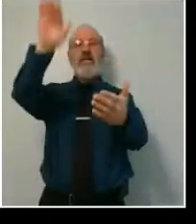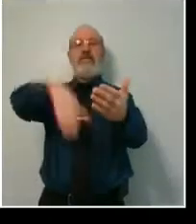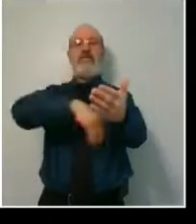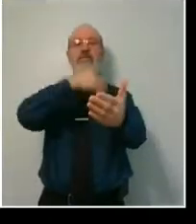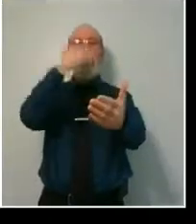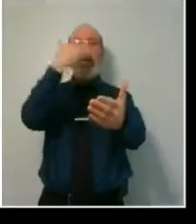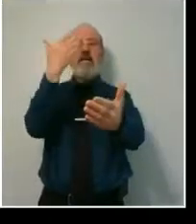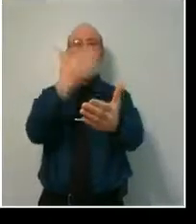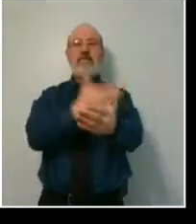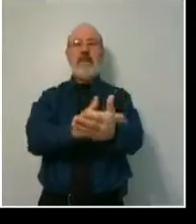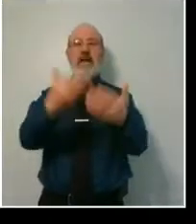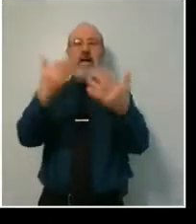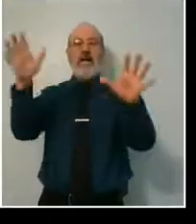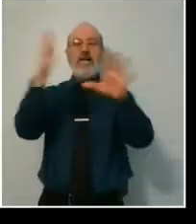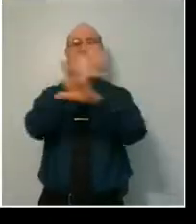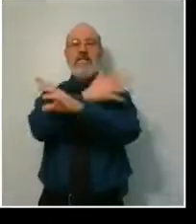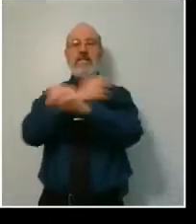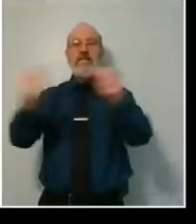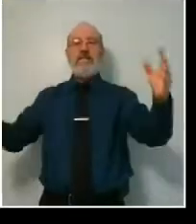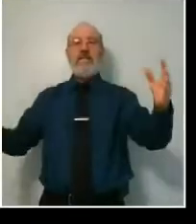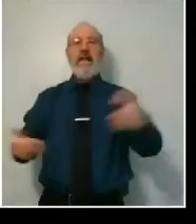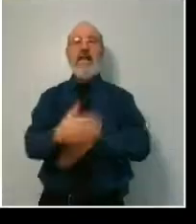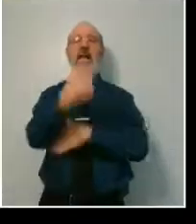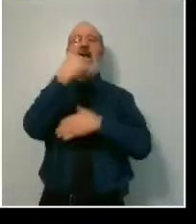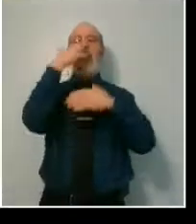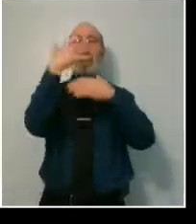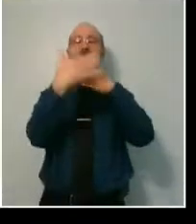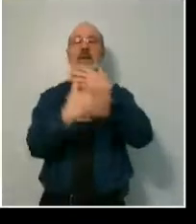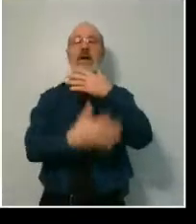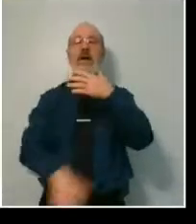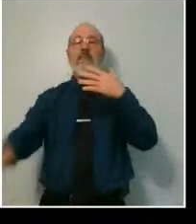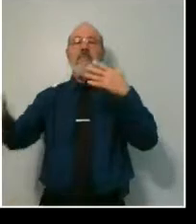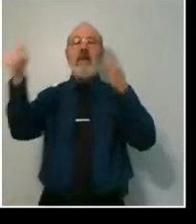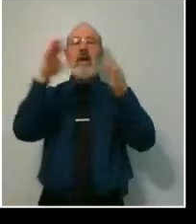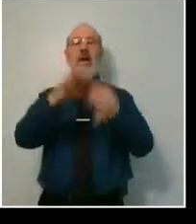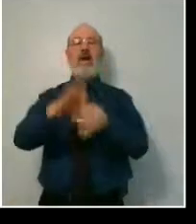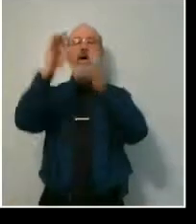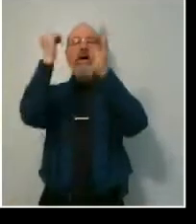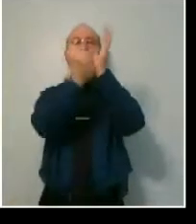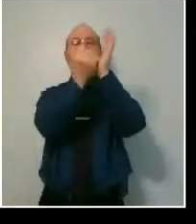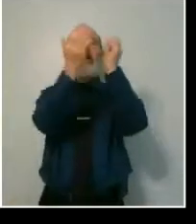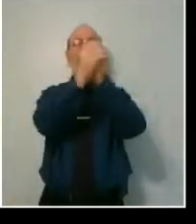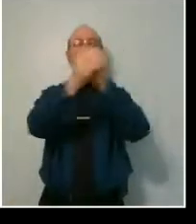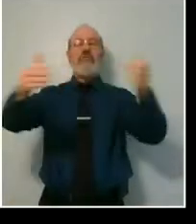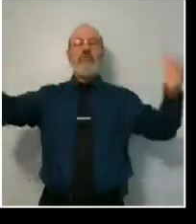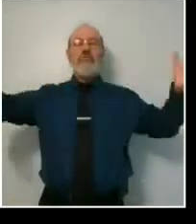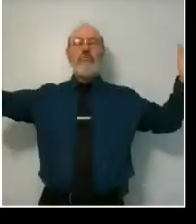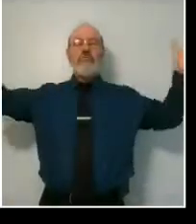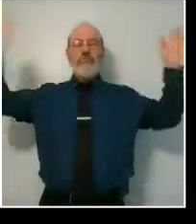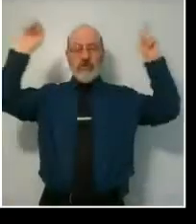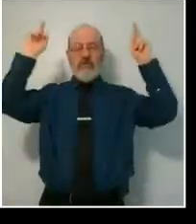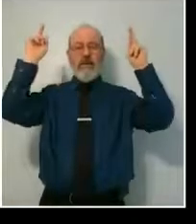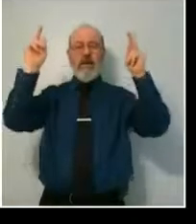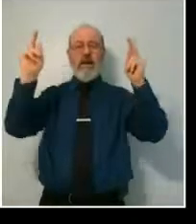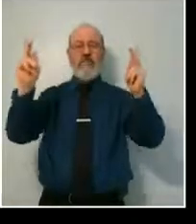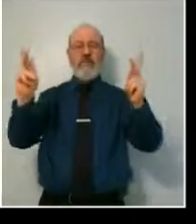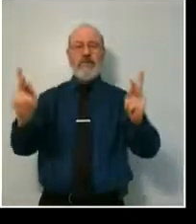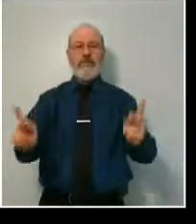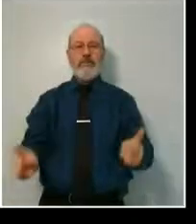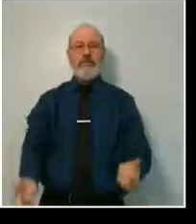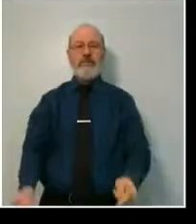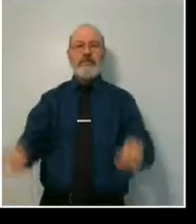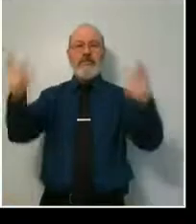the Son. Saved by the blood of the crucified